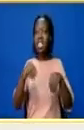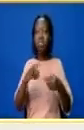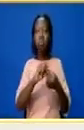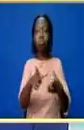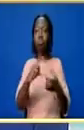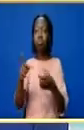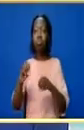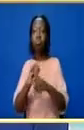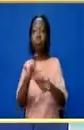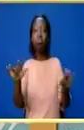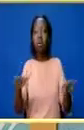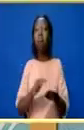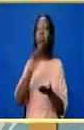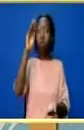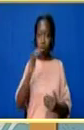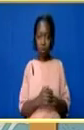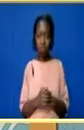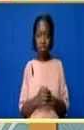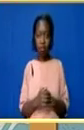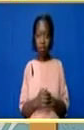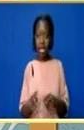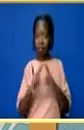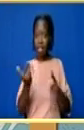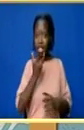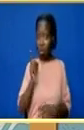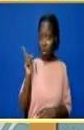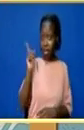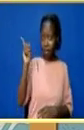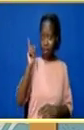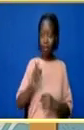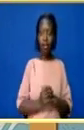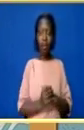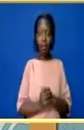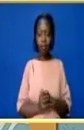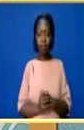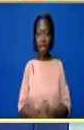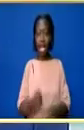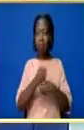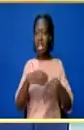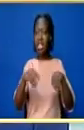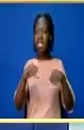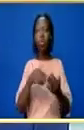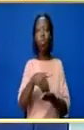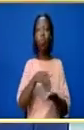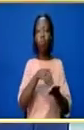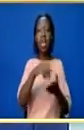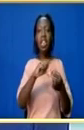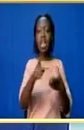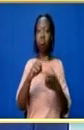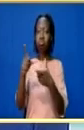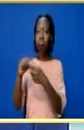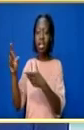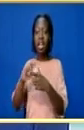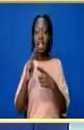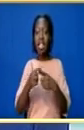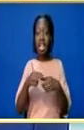I hope you've had. And getting prone to being carried away. Yes. By soil, that is the process of soil